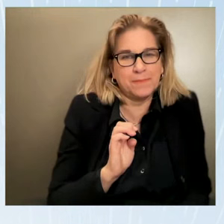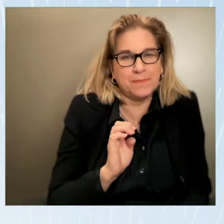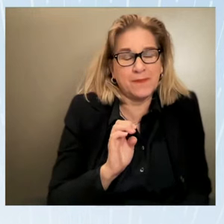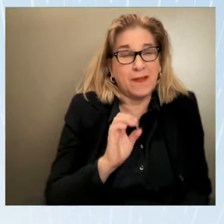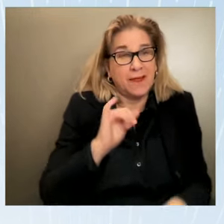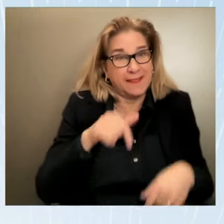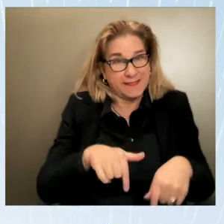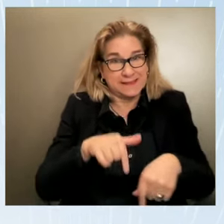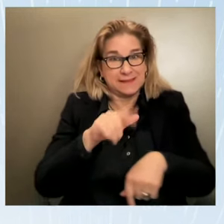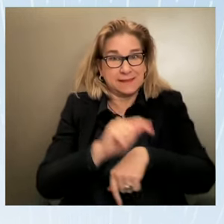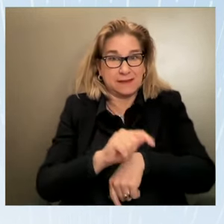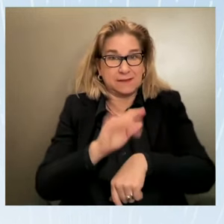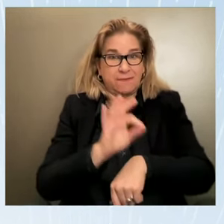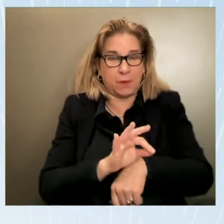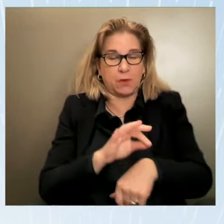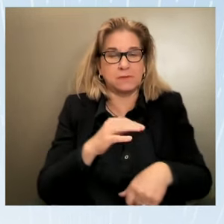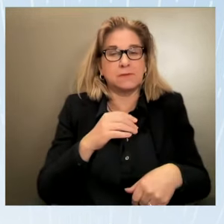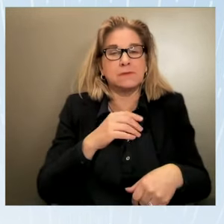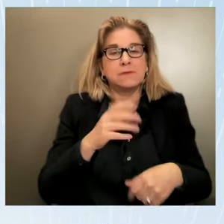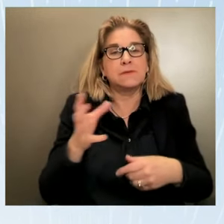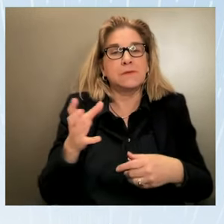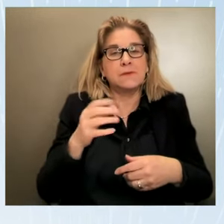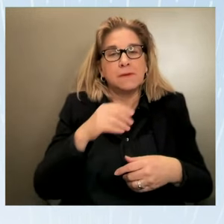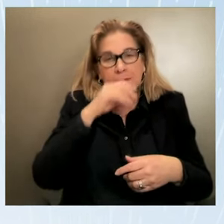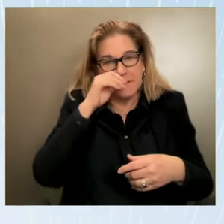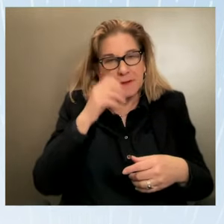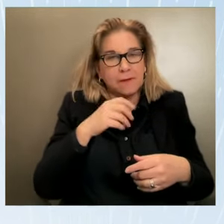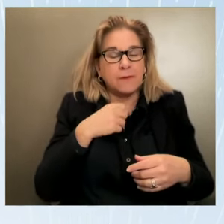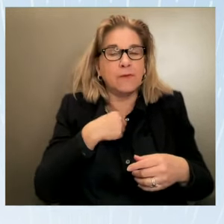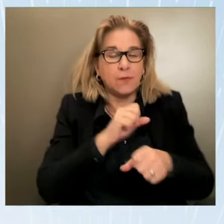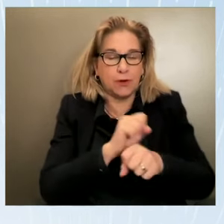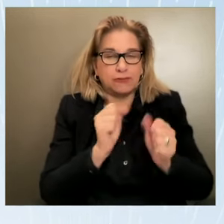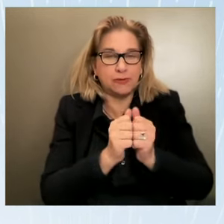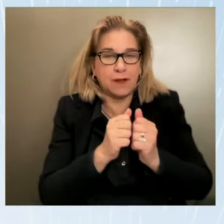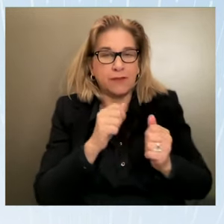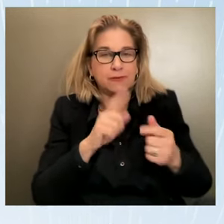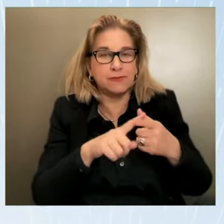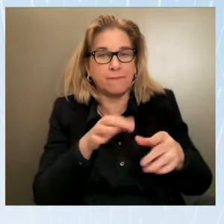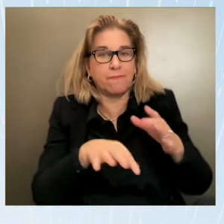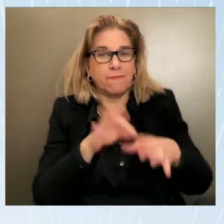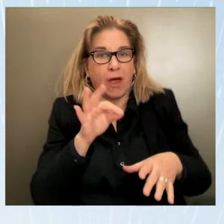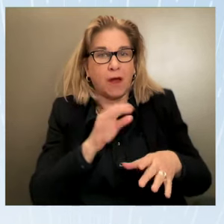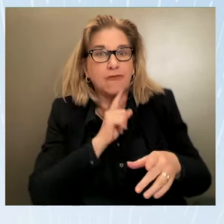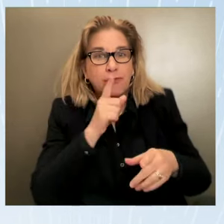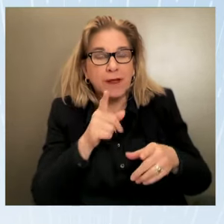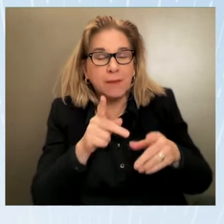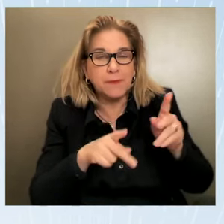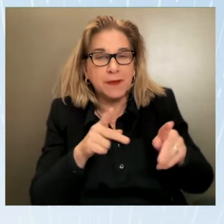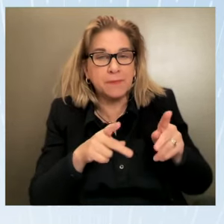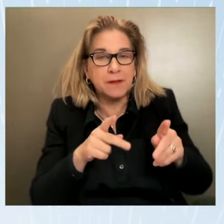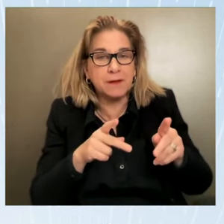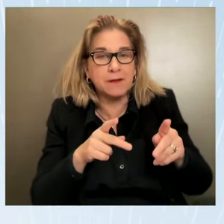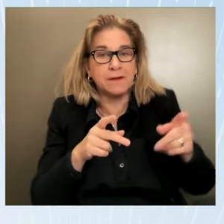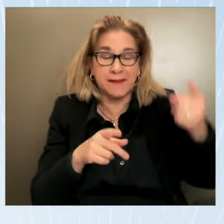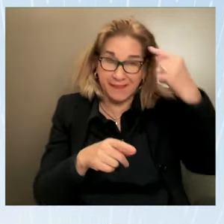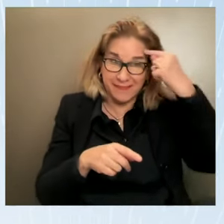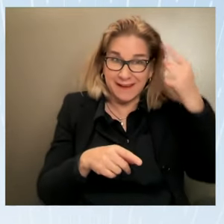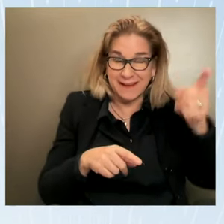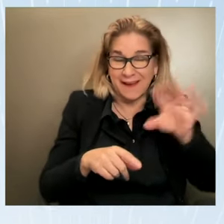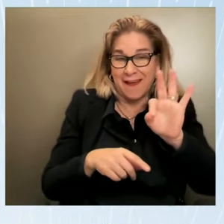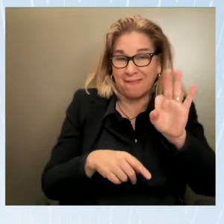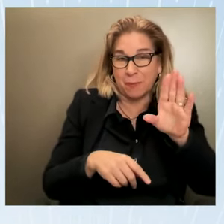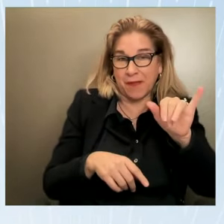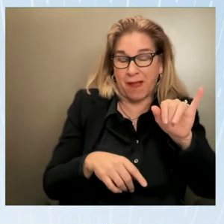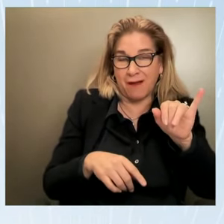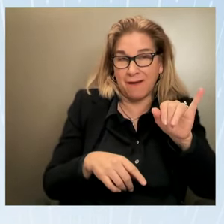expands the FBI's reach in addressing this global threat to our children. And the work that these folks are doing is making a